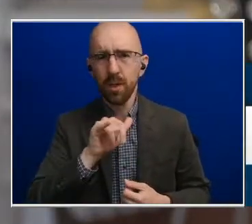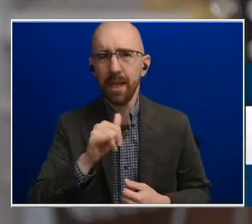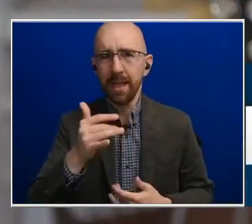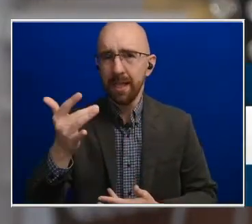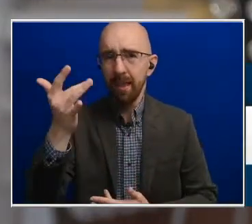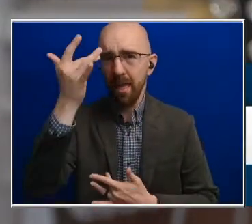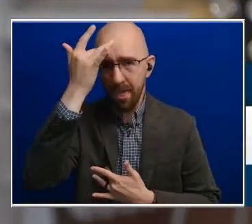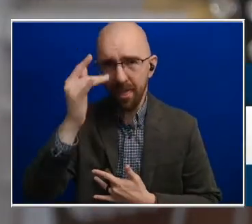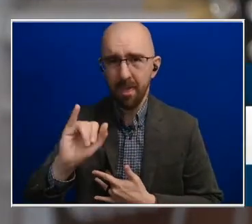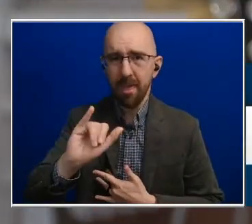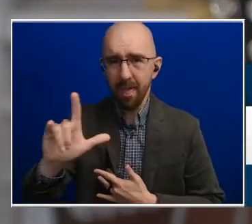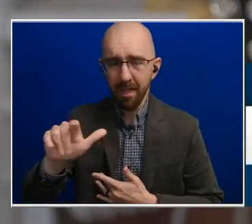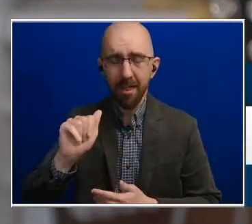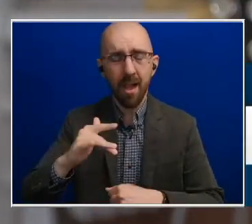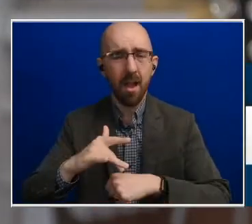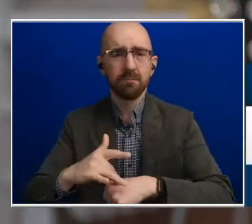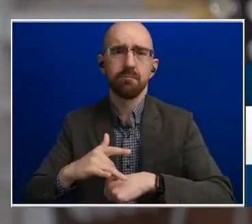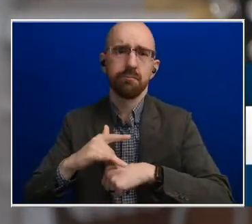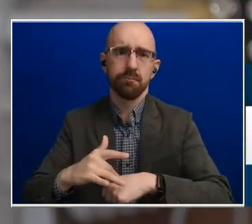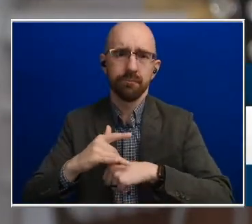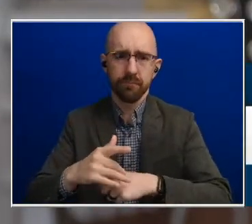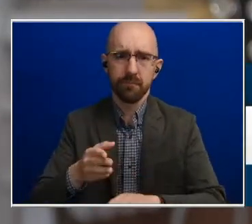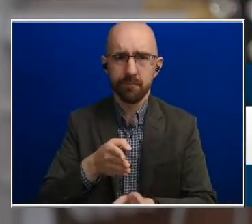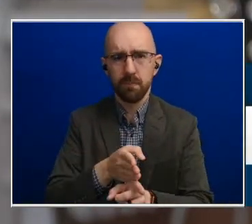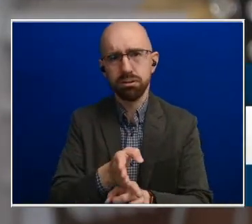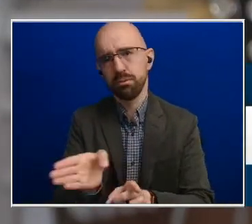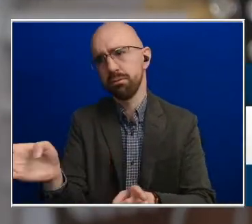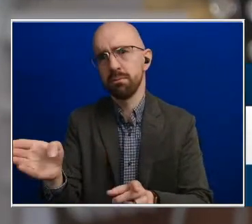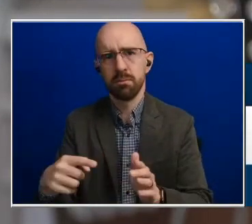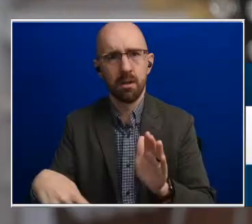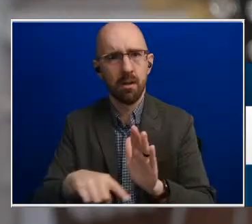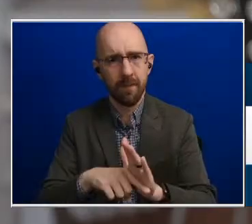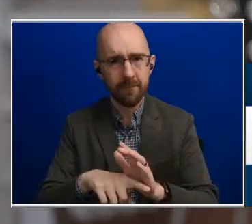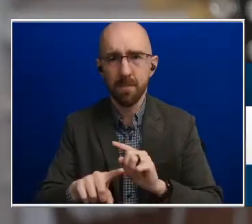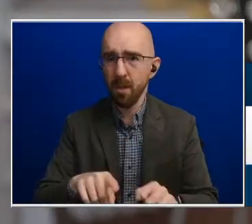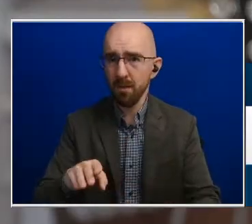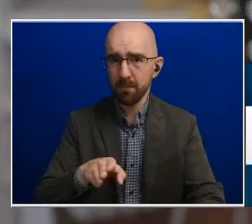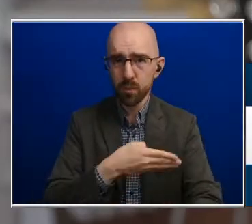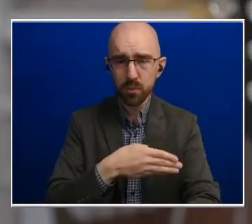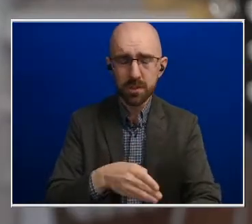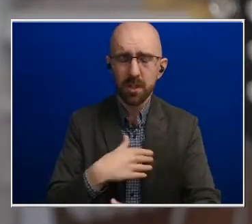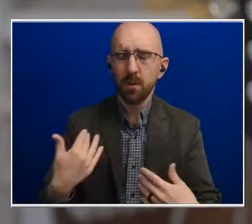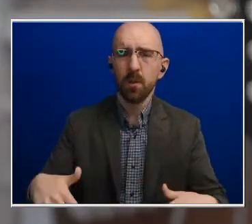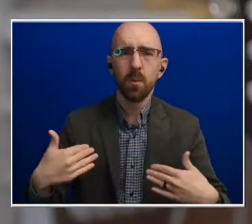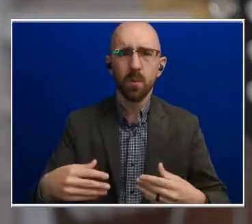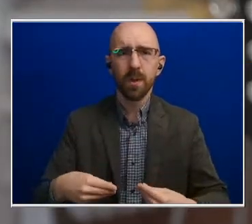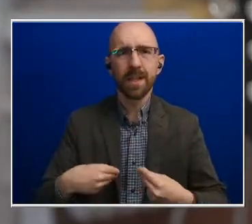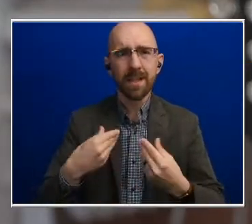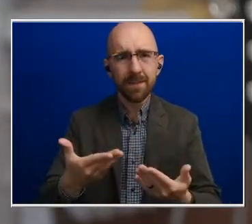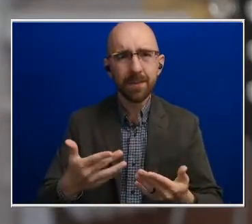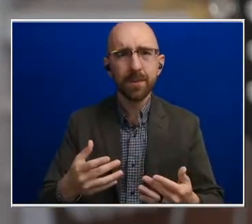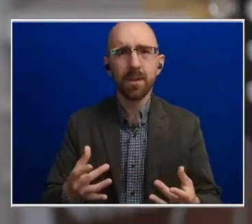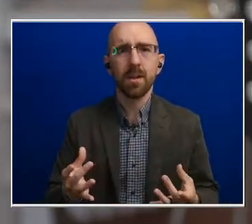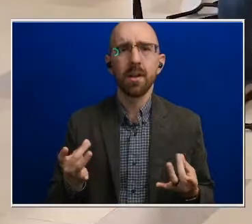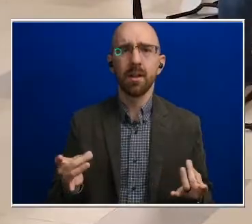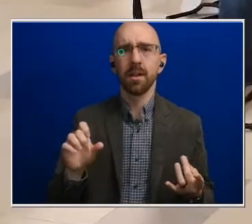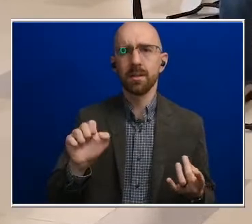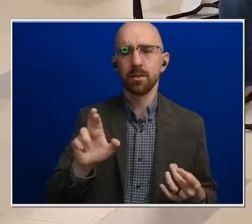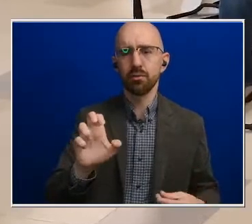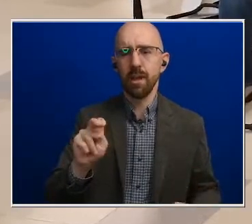pretty easy, you can get off on the wrong track, but music gives you a serenity that's like no